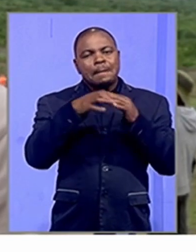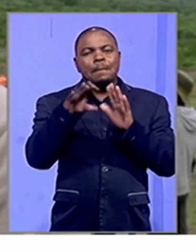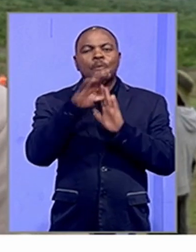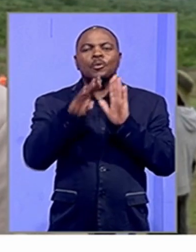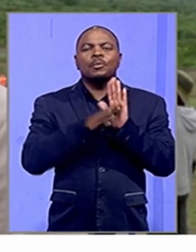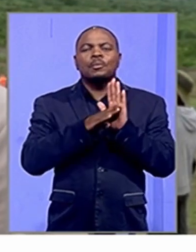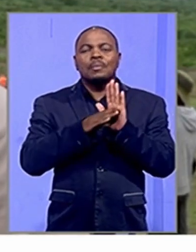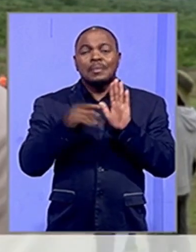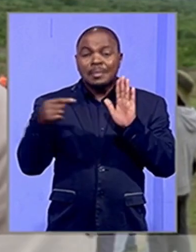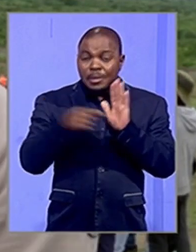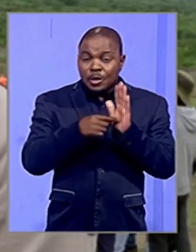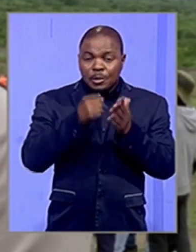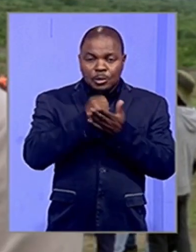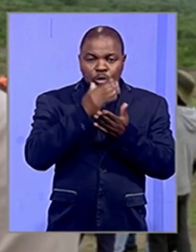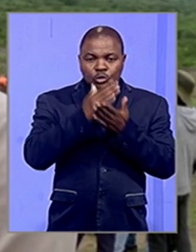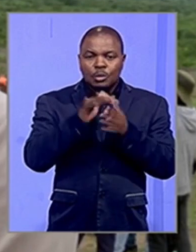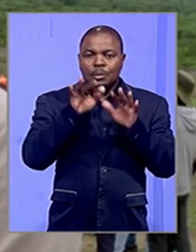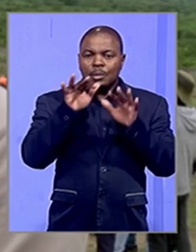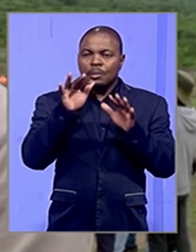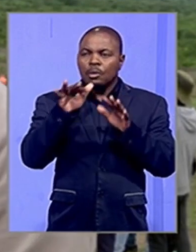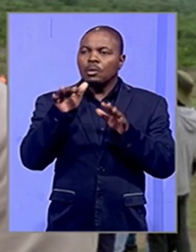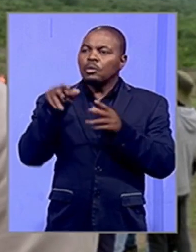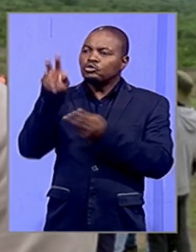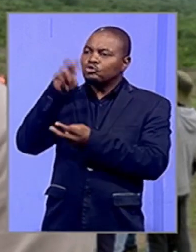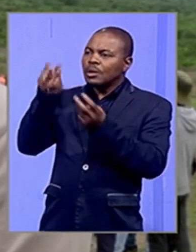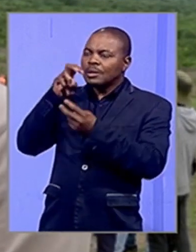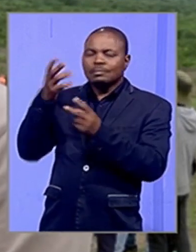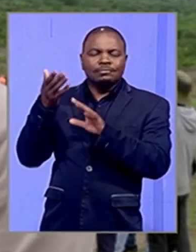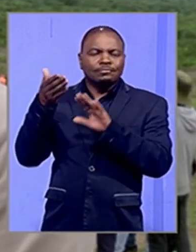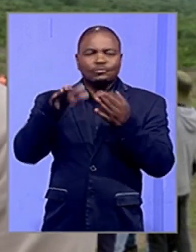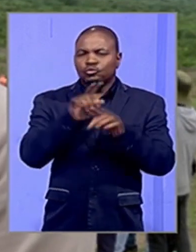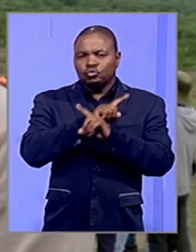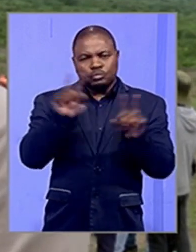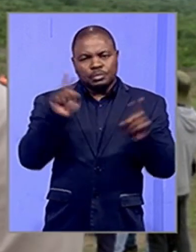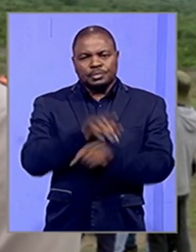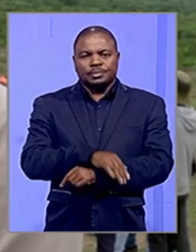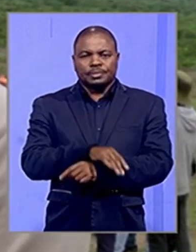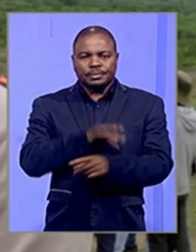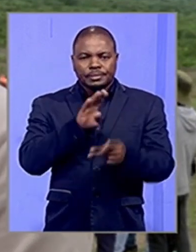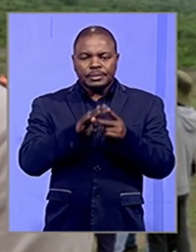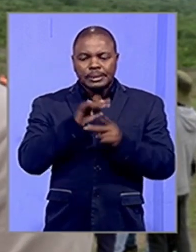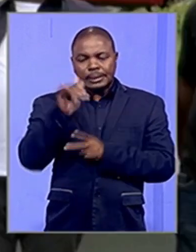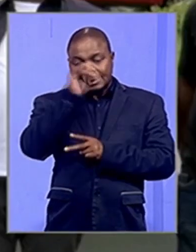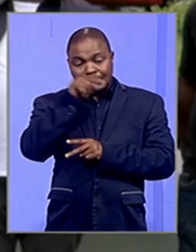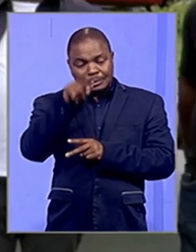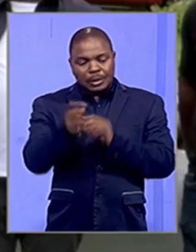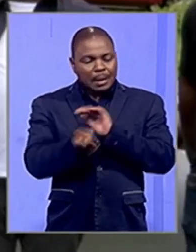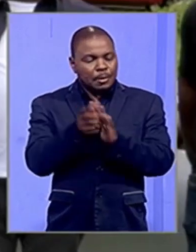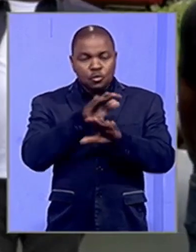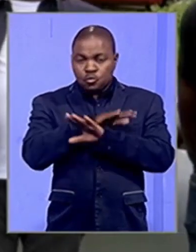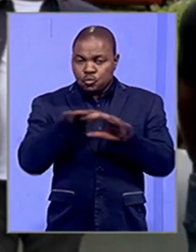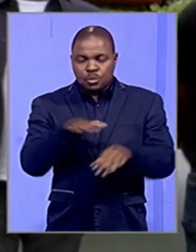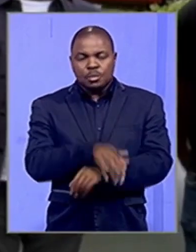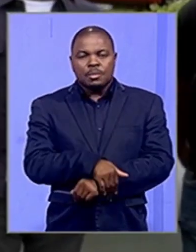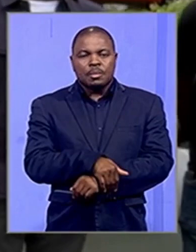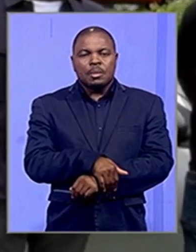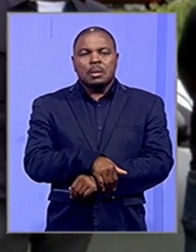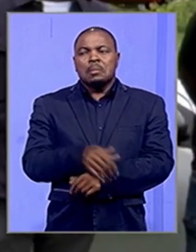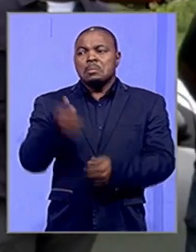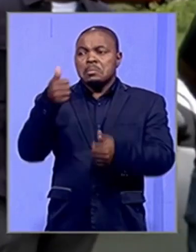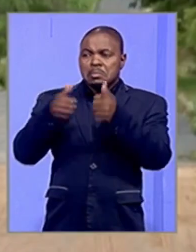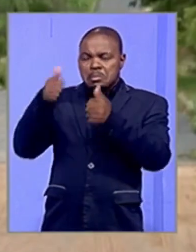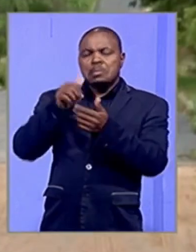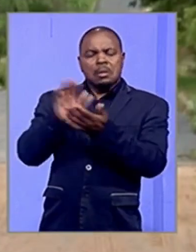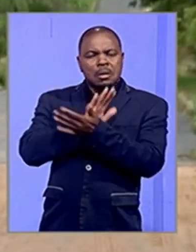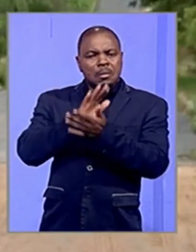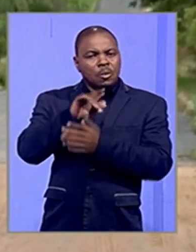programs to ensure that the normal life of a tourist, in fact, there should not be any criminal activities. Bathati ba itumeletse dikgato tsa